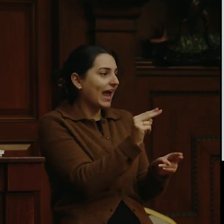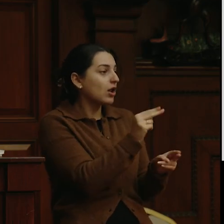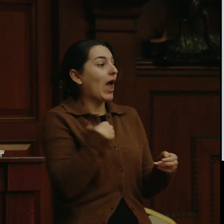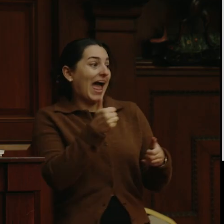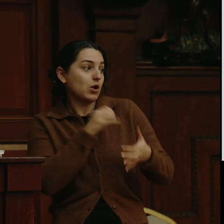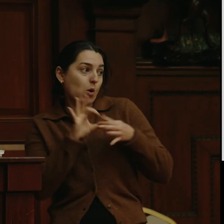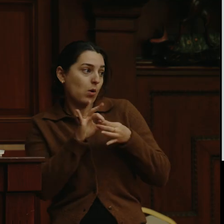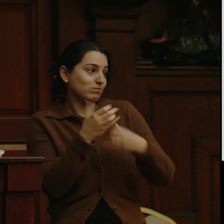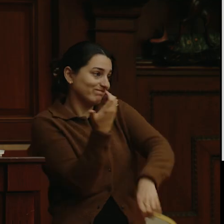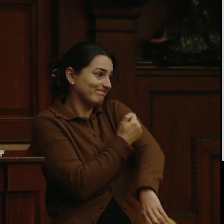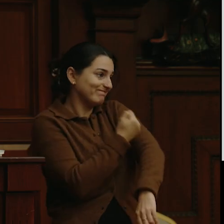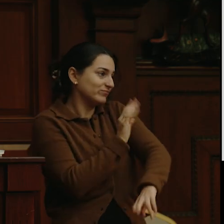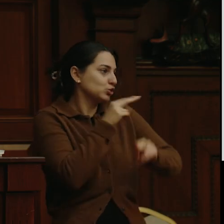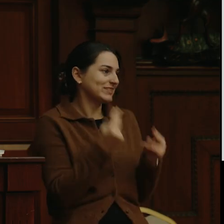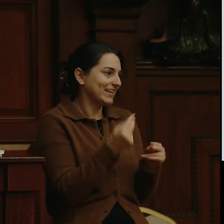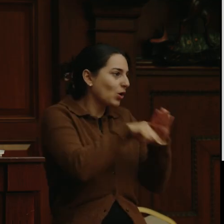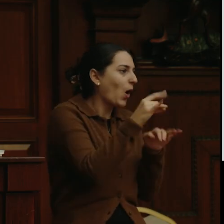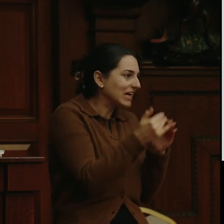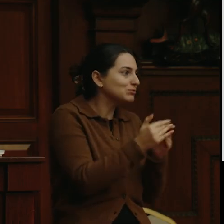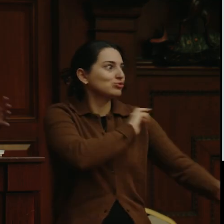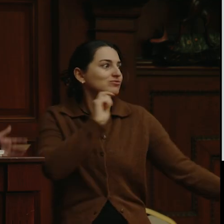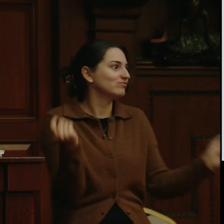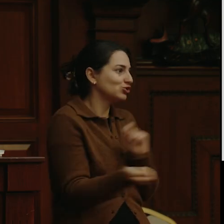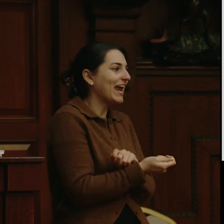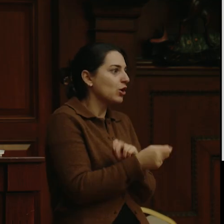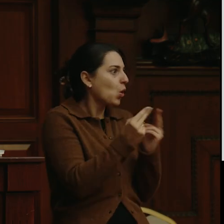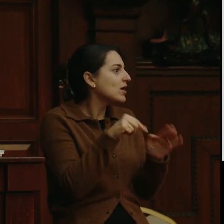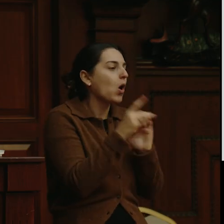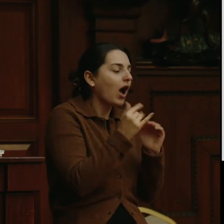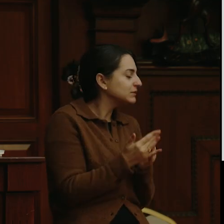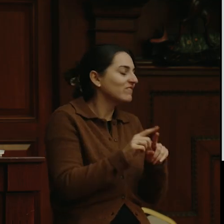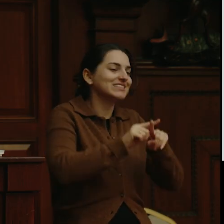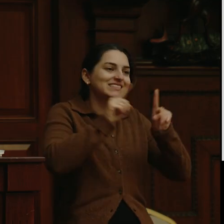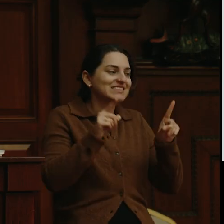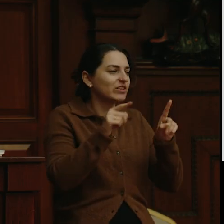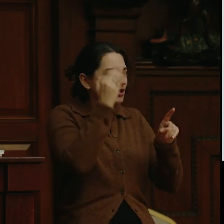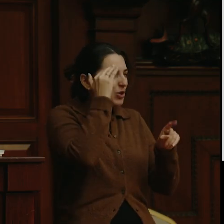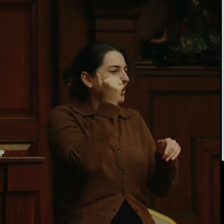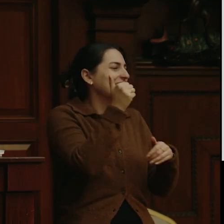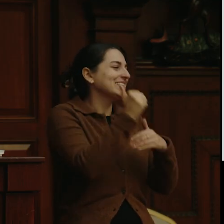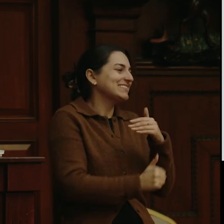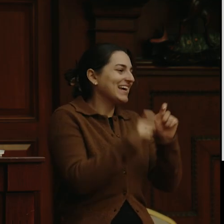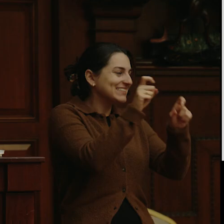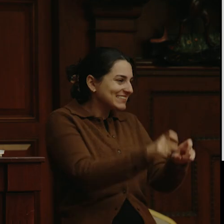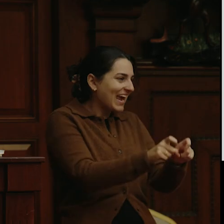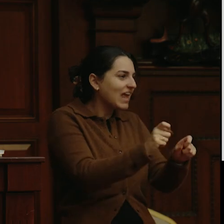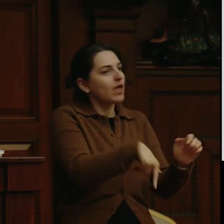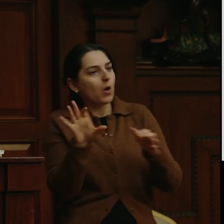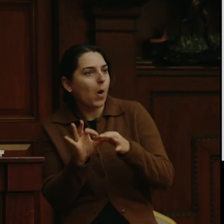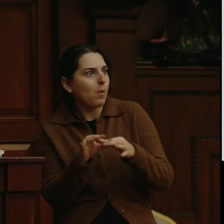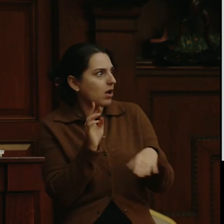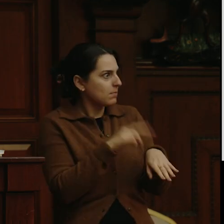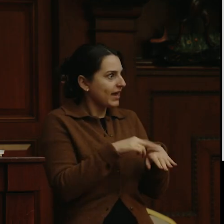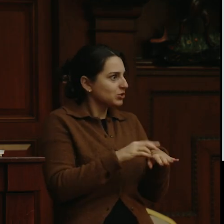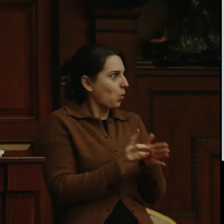their own treatment injections at home and not have to come to the hospital to the day ward, which is obviously much more convenient for their quality